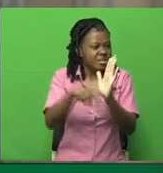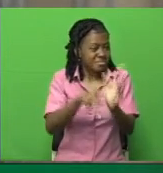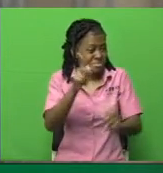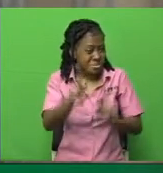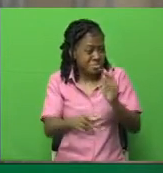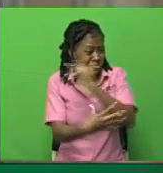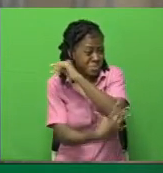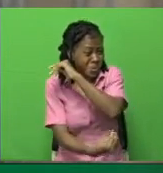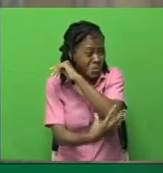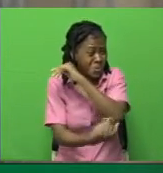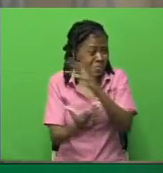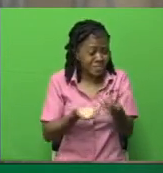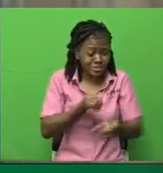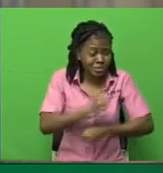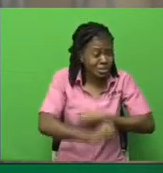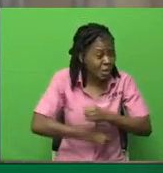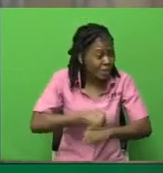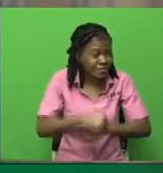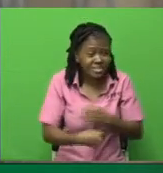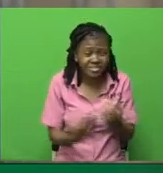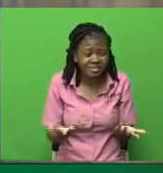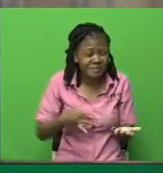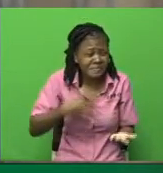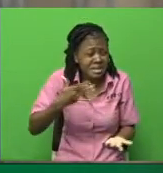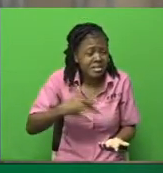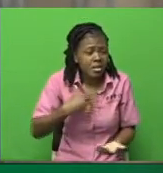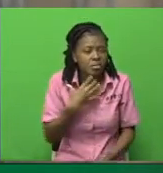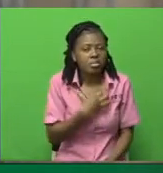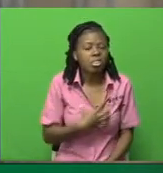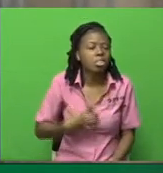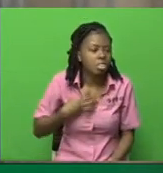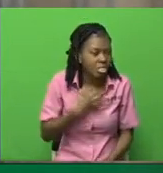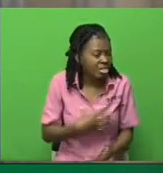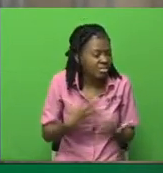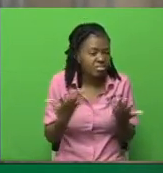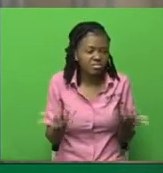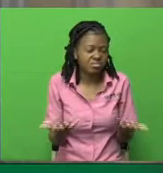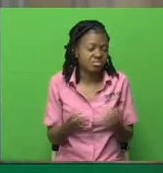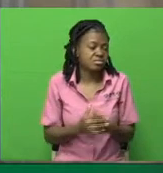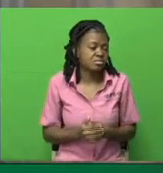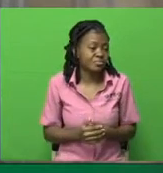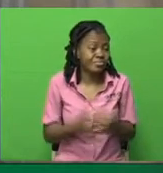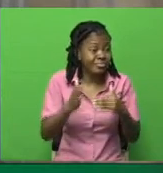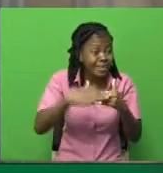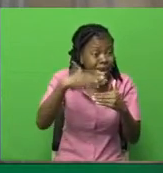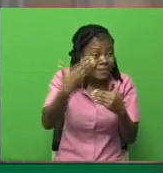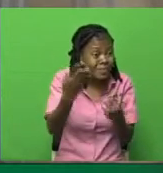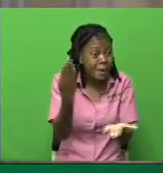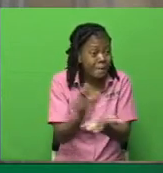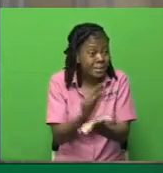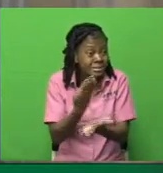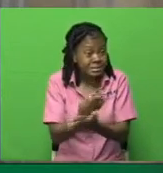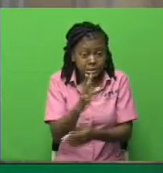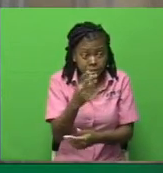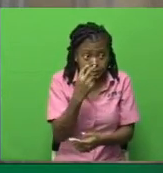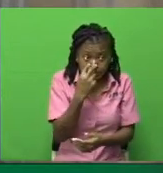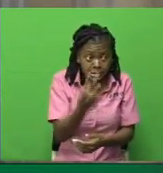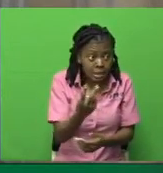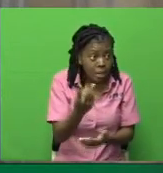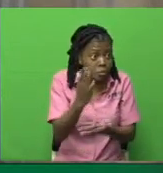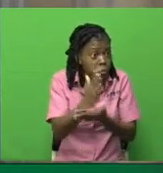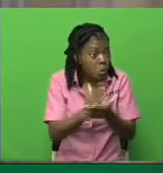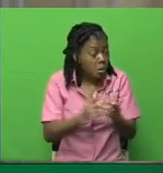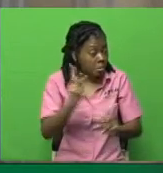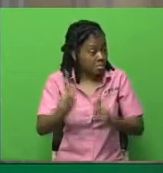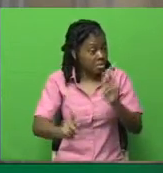class it was so sad to see post budget some fearful persons and organizations